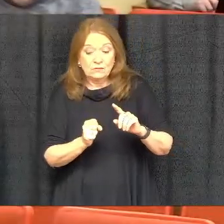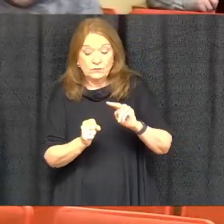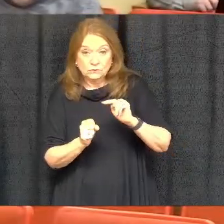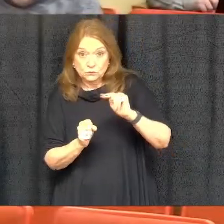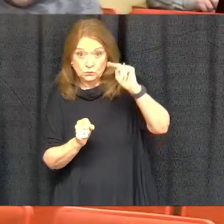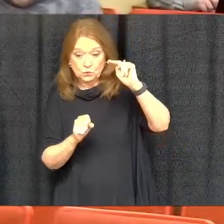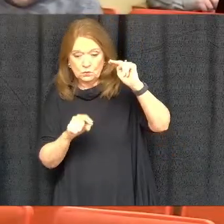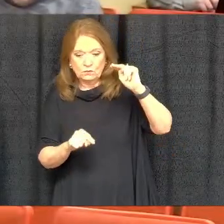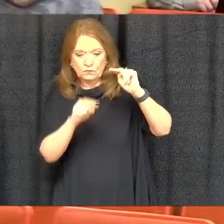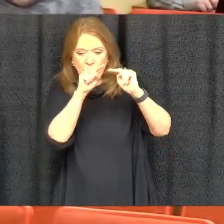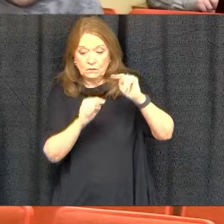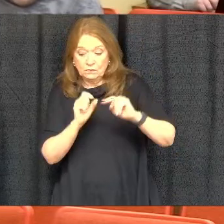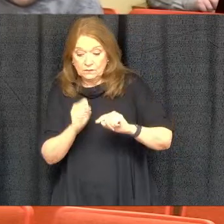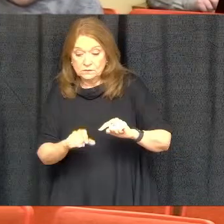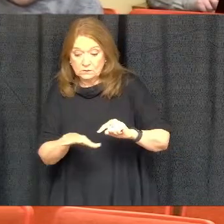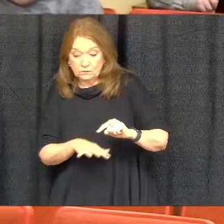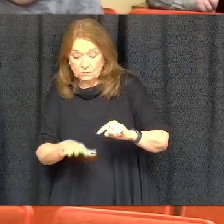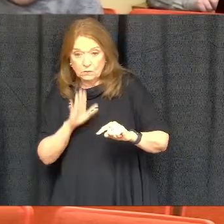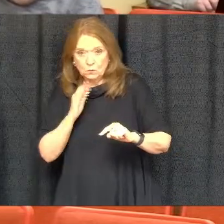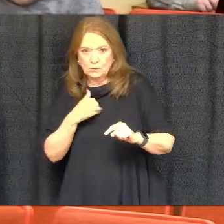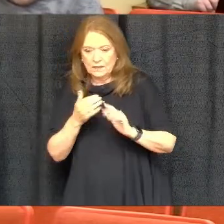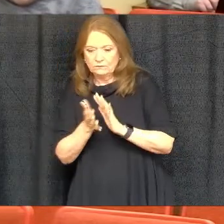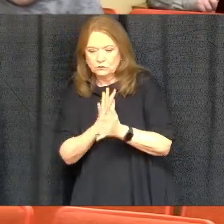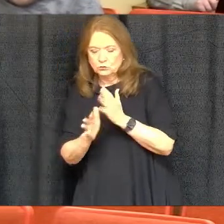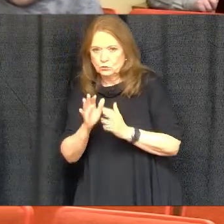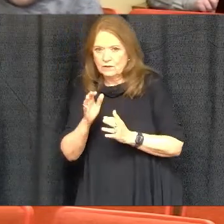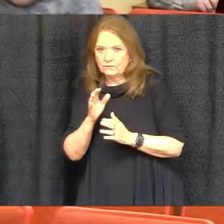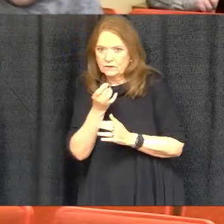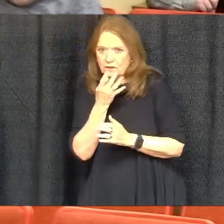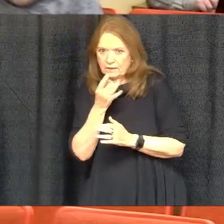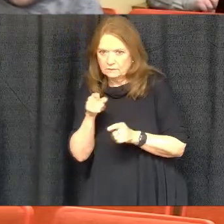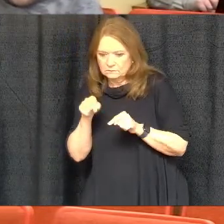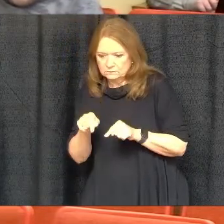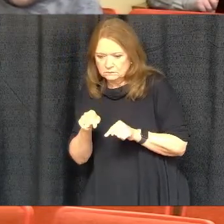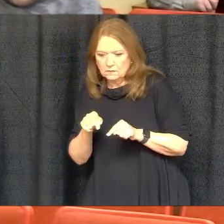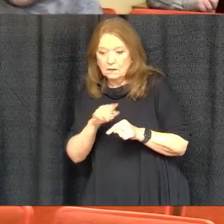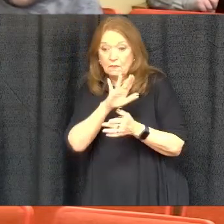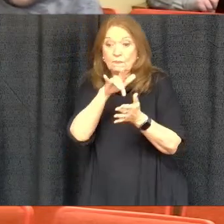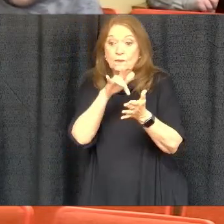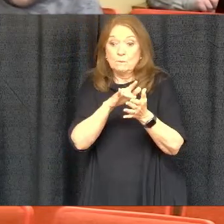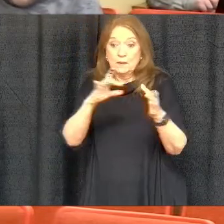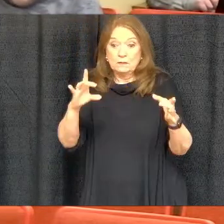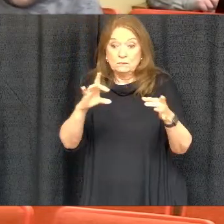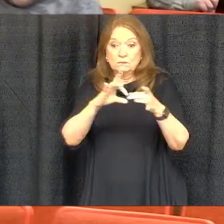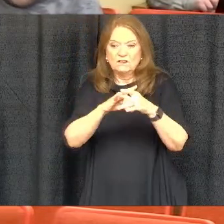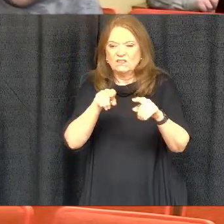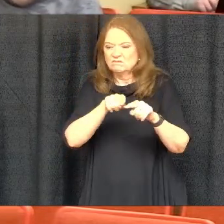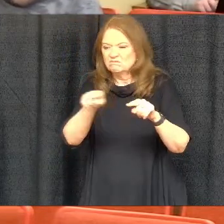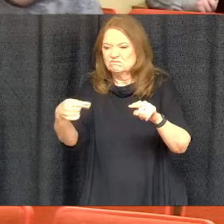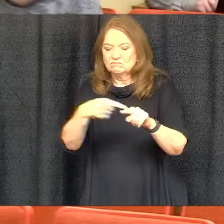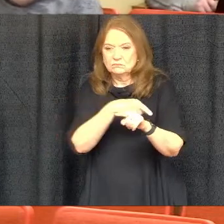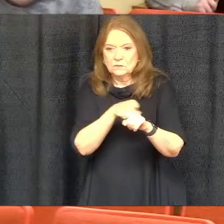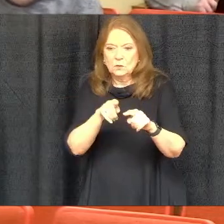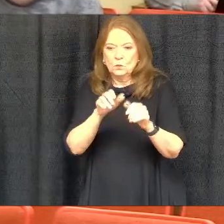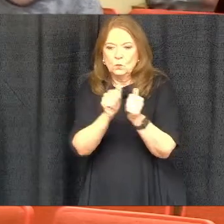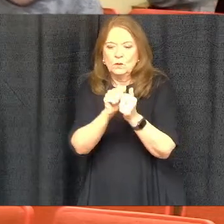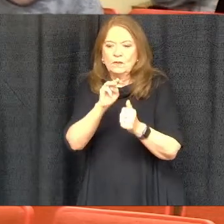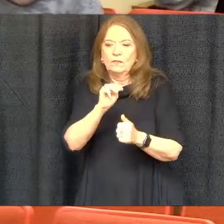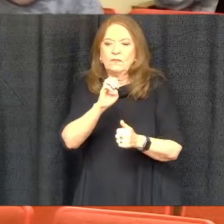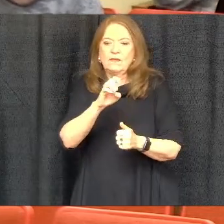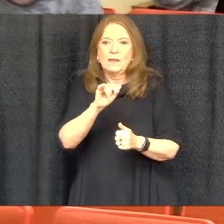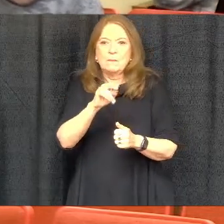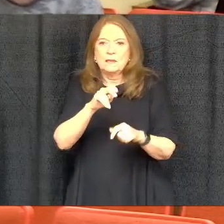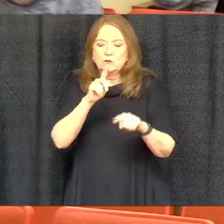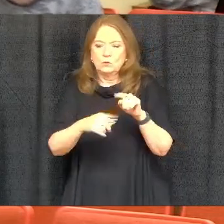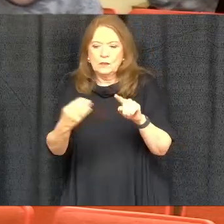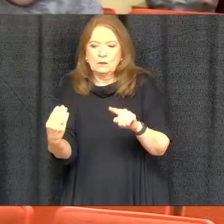the southern access point will have a traffic signal. The middle access points are right in, right out with a median dividing it, so you can't cross